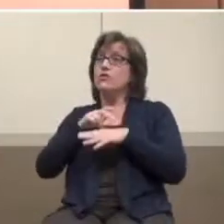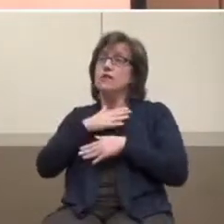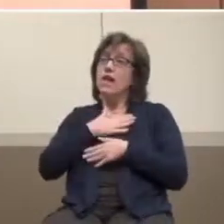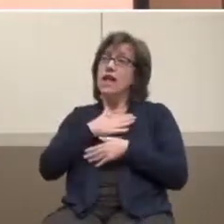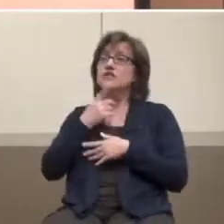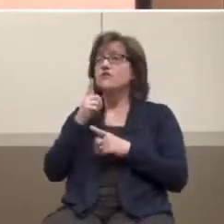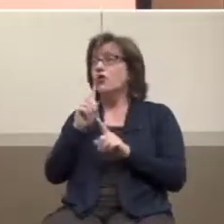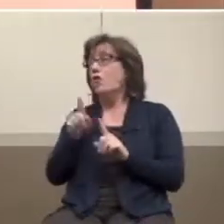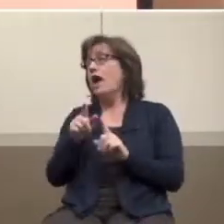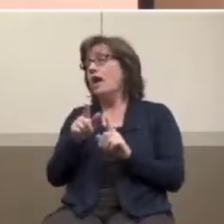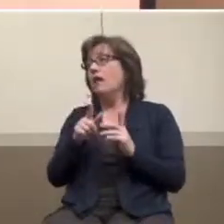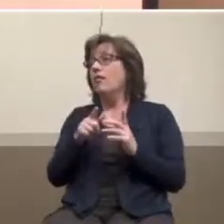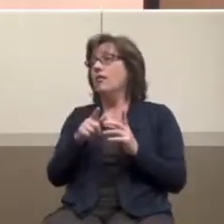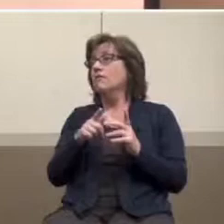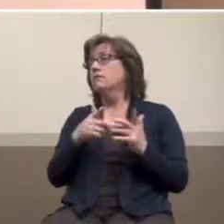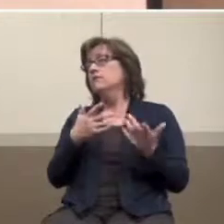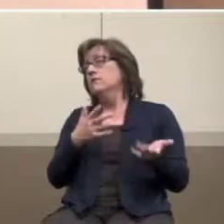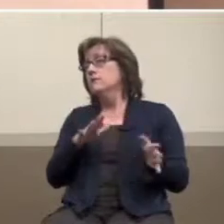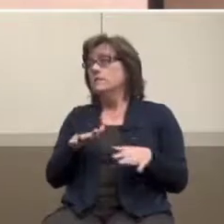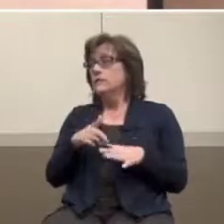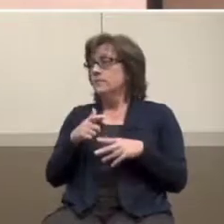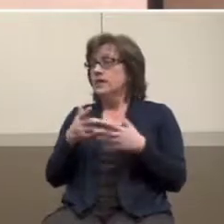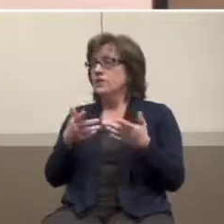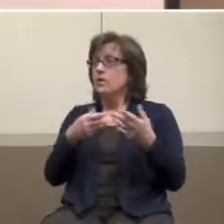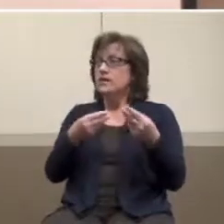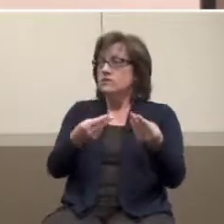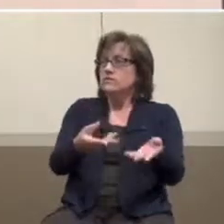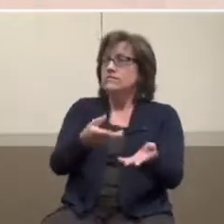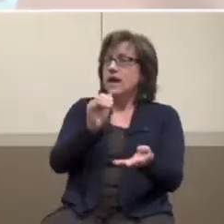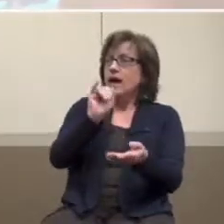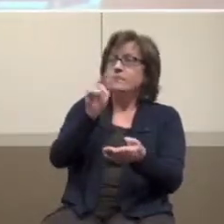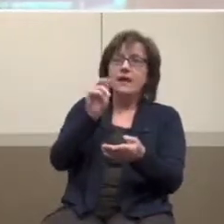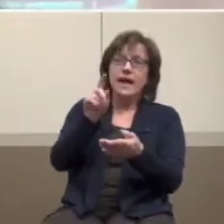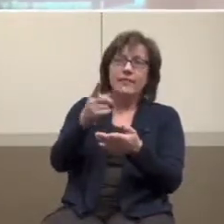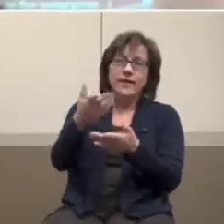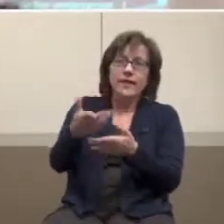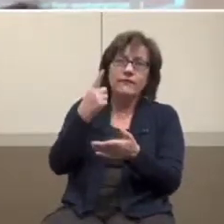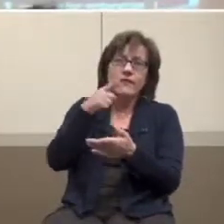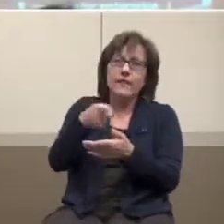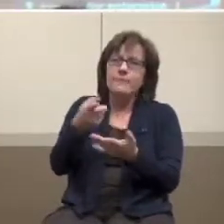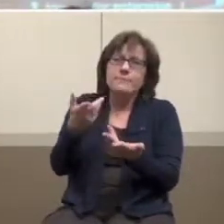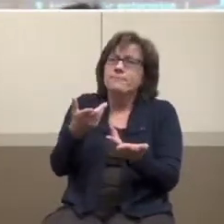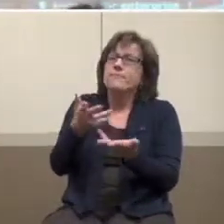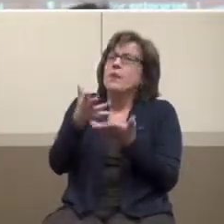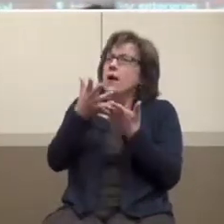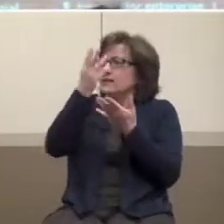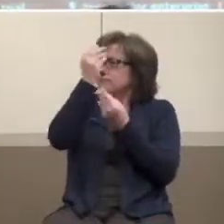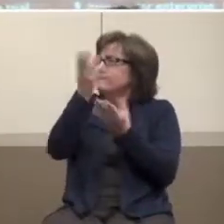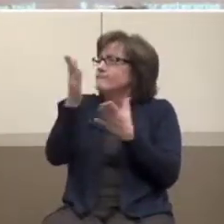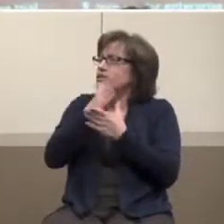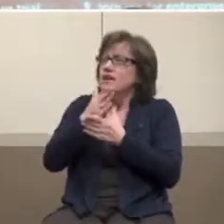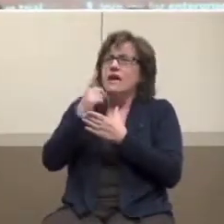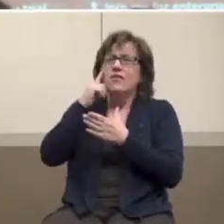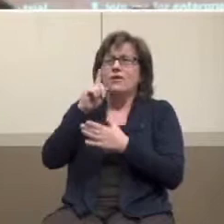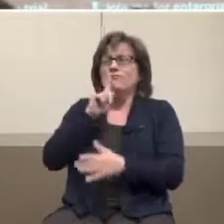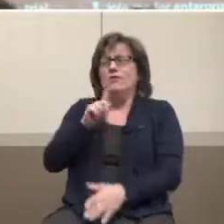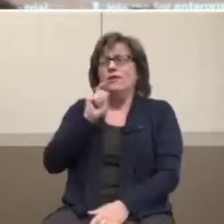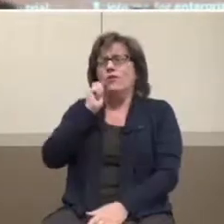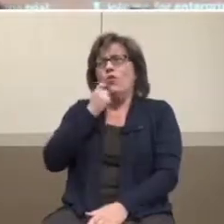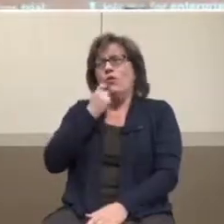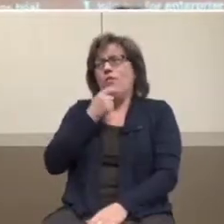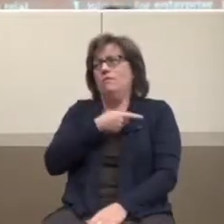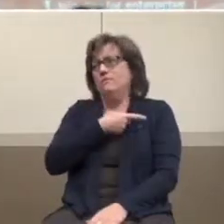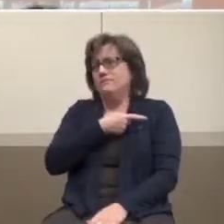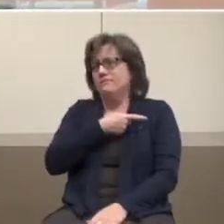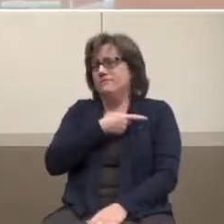while, but maybe you want to have the iPad there, I don't know. But I just wanted to share it because I thought it was so cool. Don't